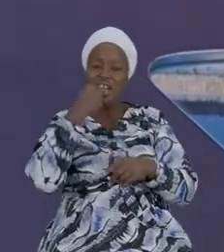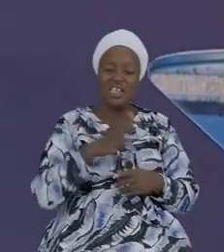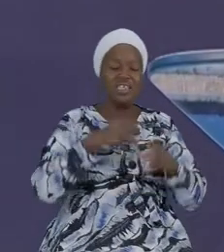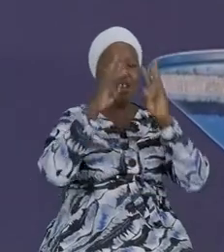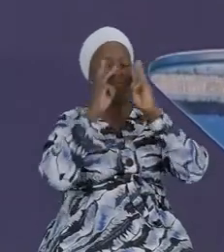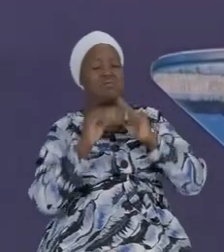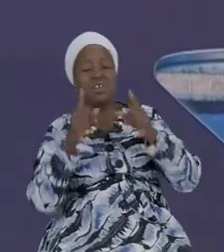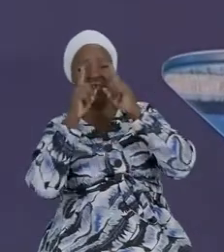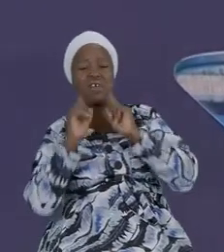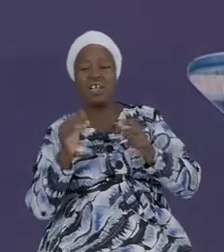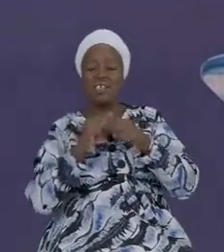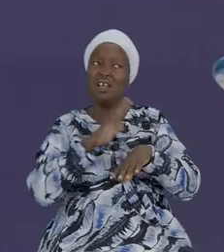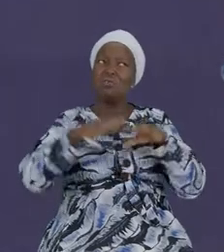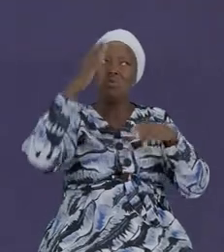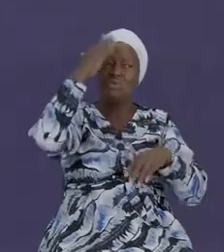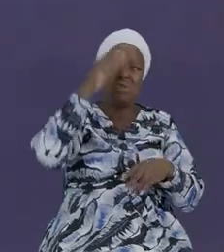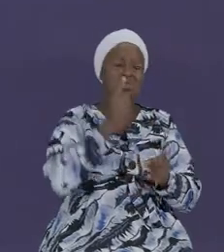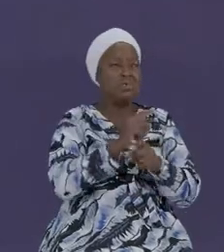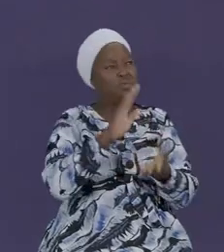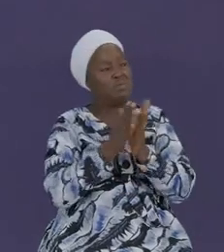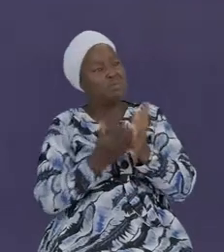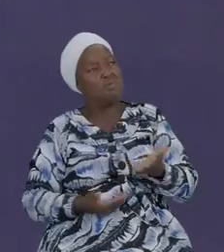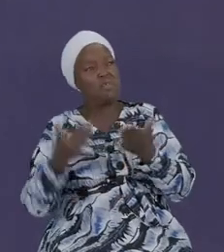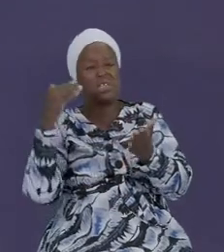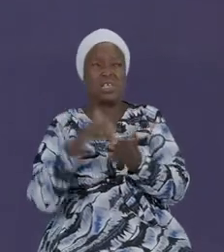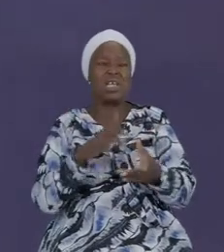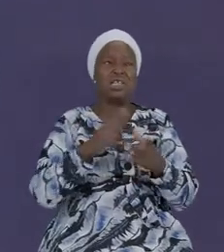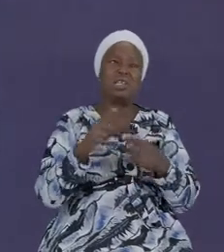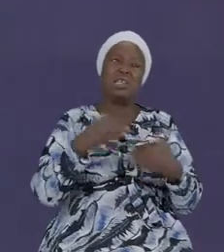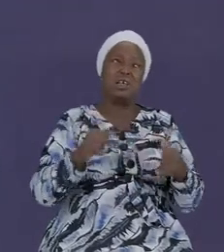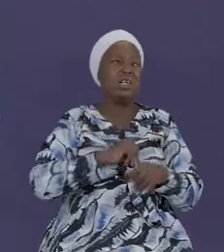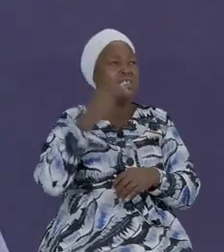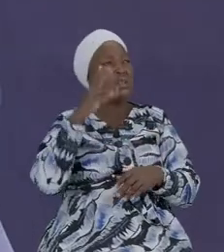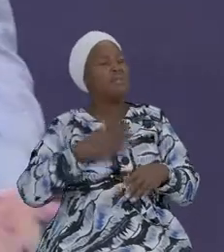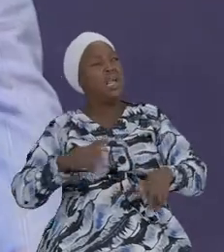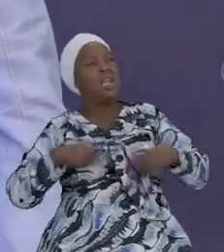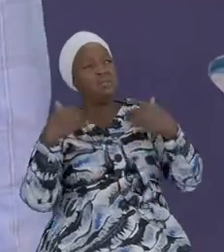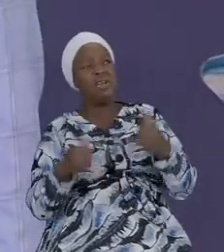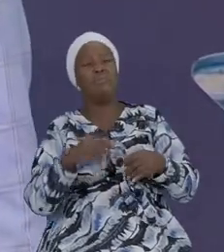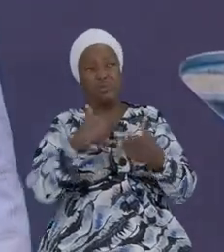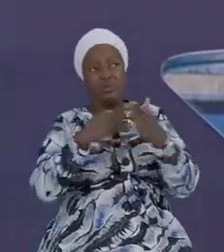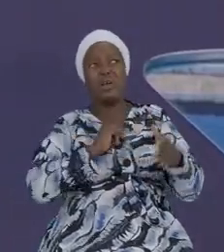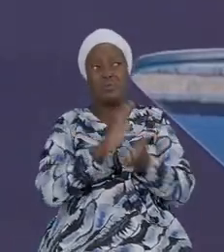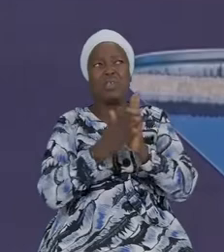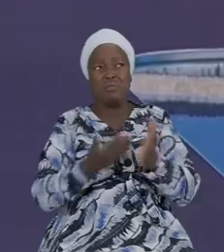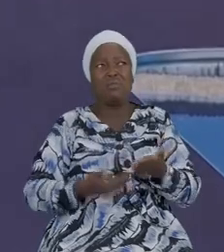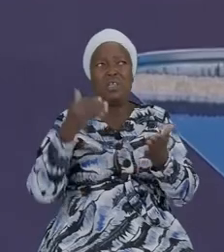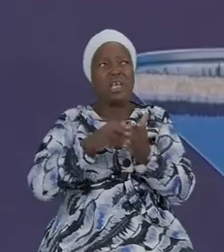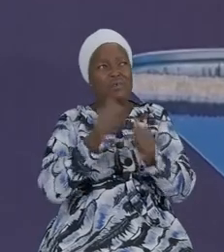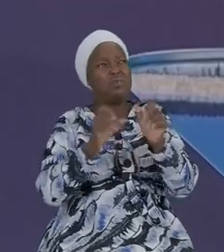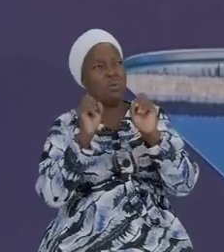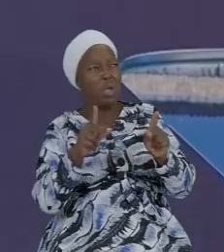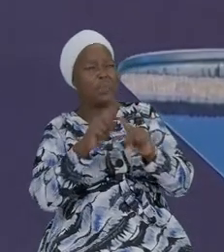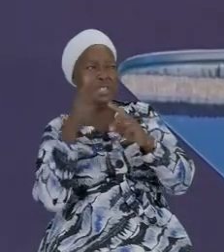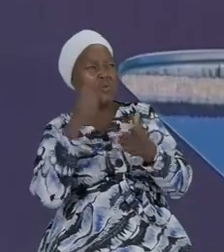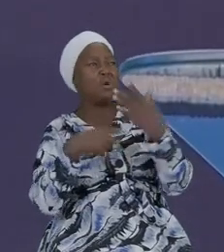I didn't know I got saved, and now I even made right my life. Everything is okay, but look at what is happening. When